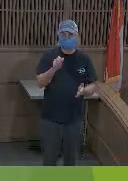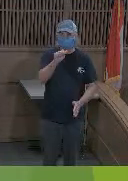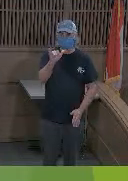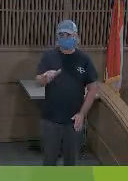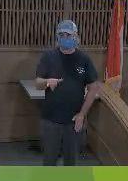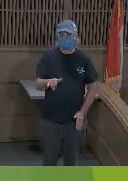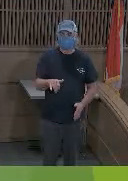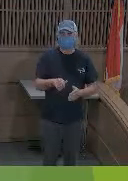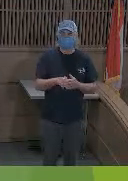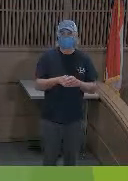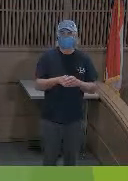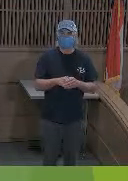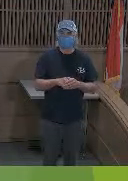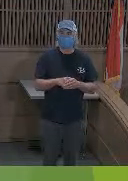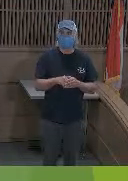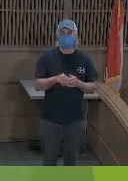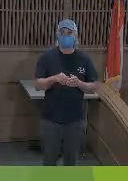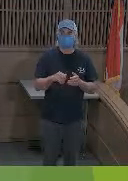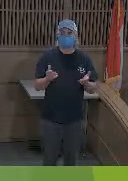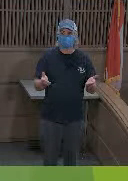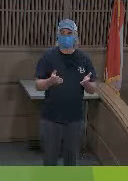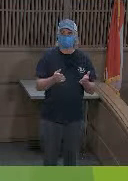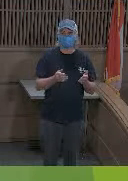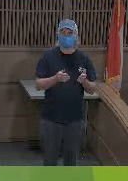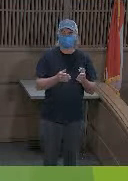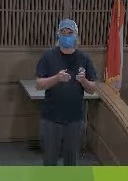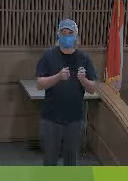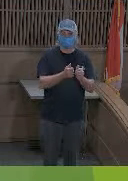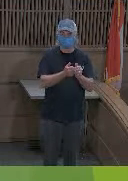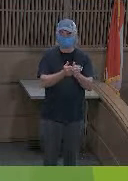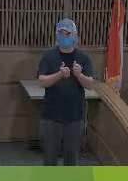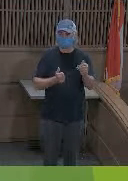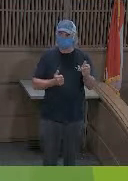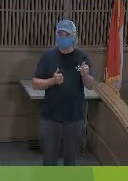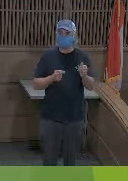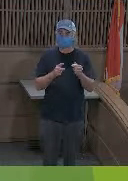state since the vaccine was first available.